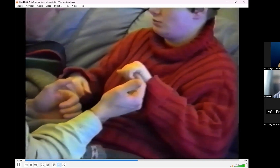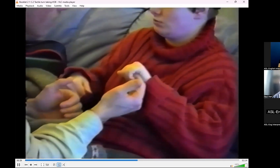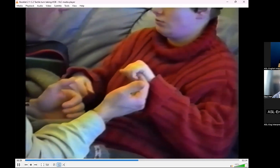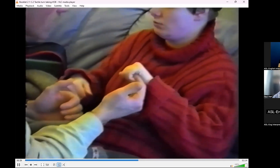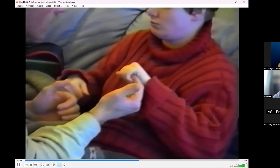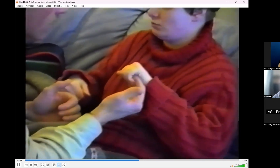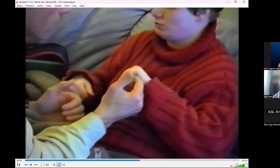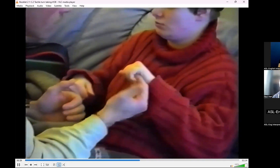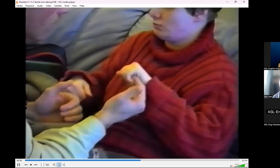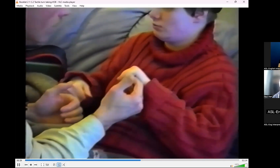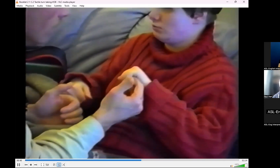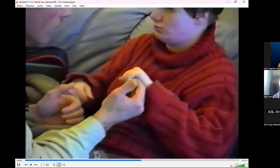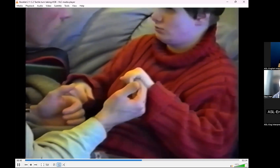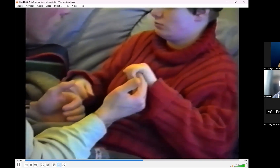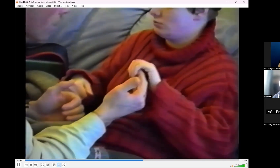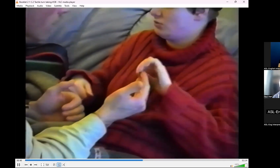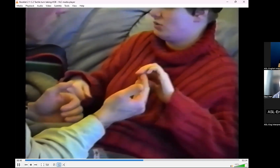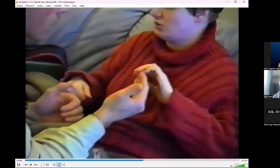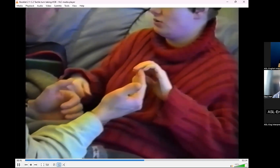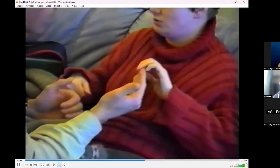Den er litt vanskelig. Ja.